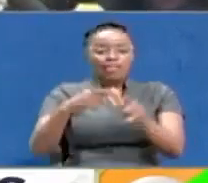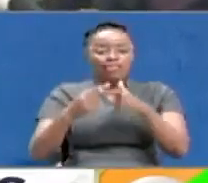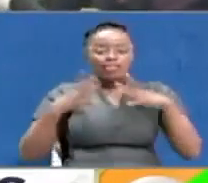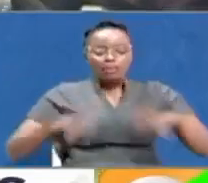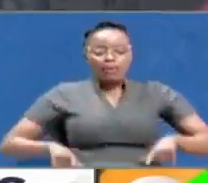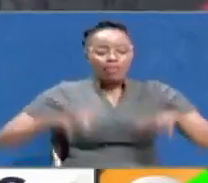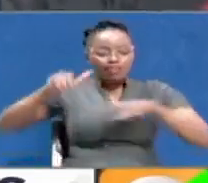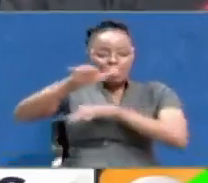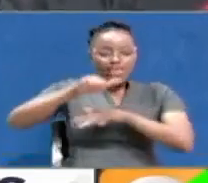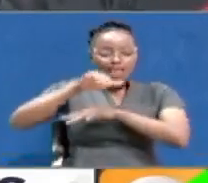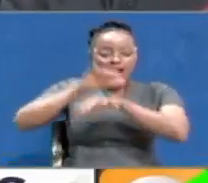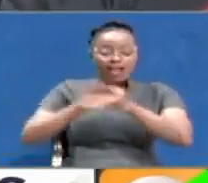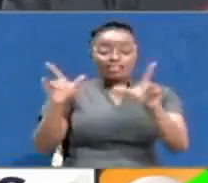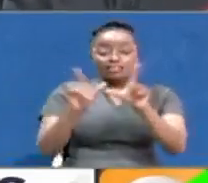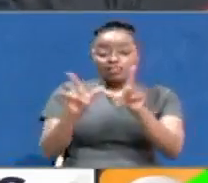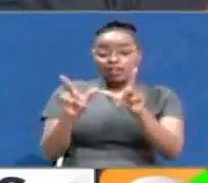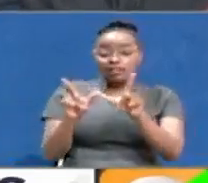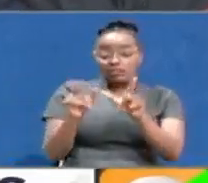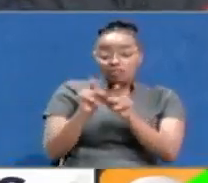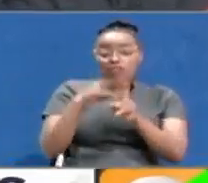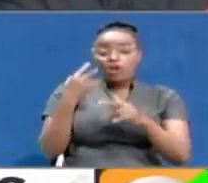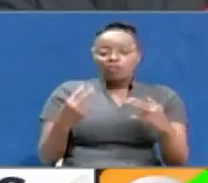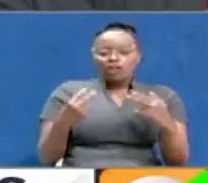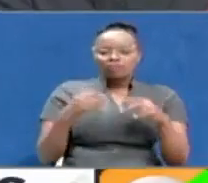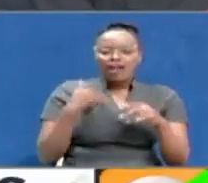acquire title deeds, with those found to have encroached the